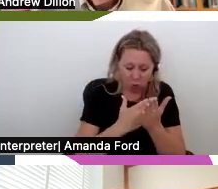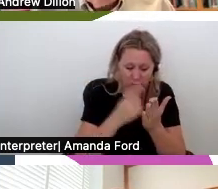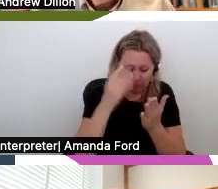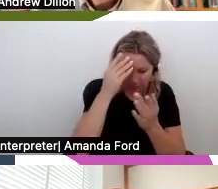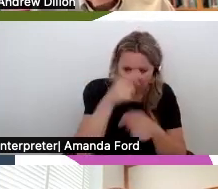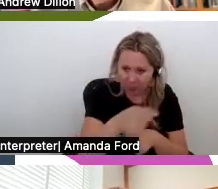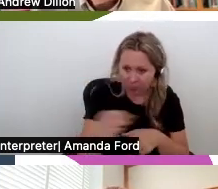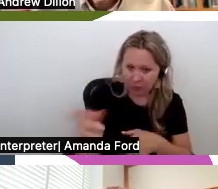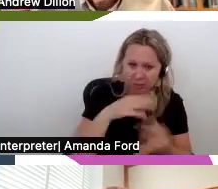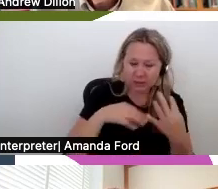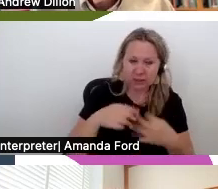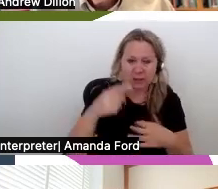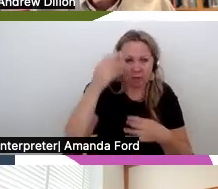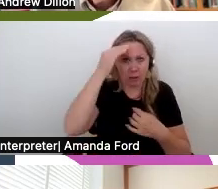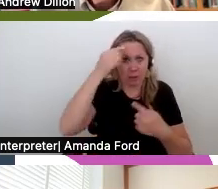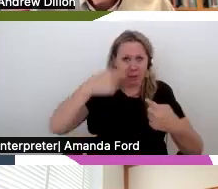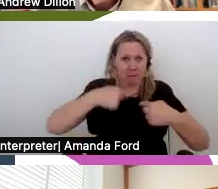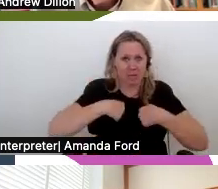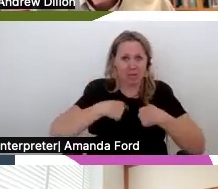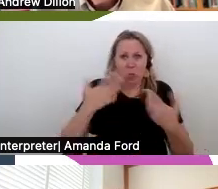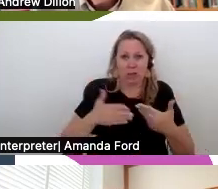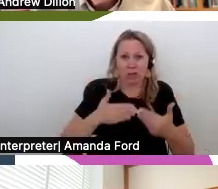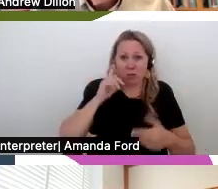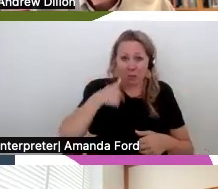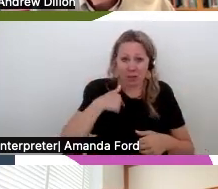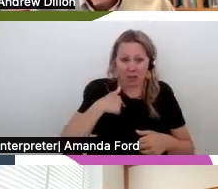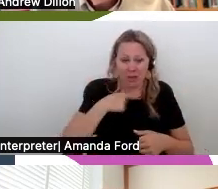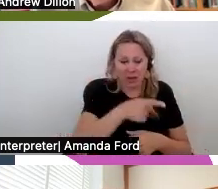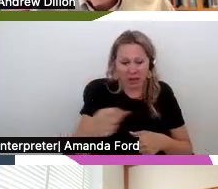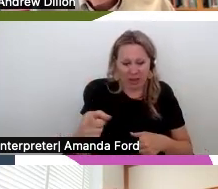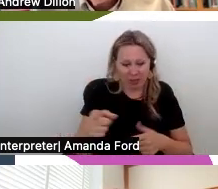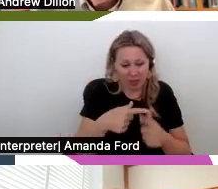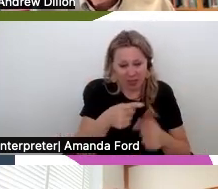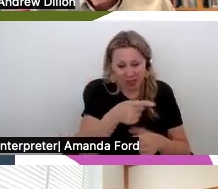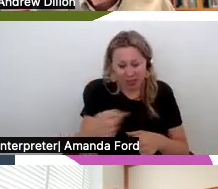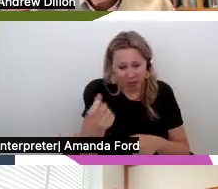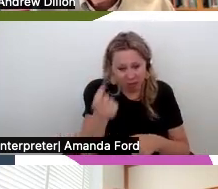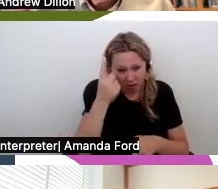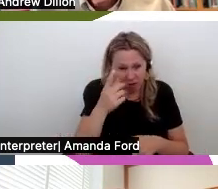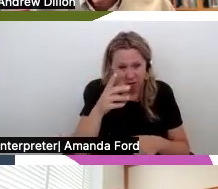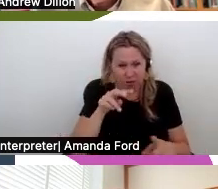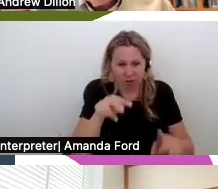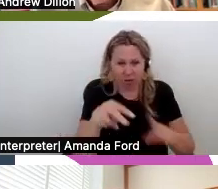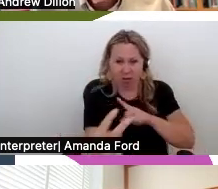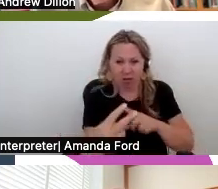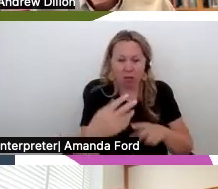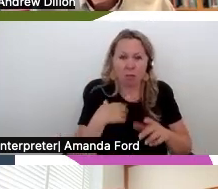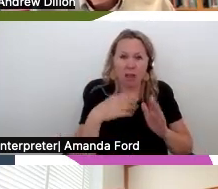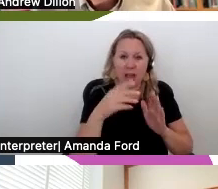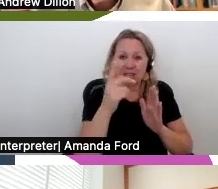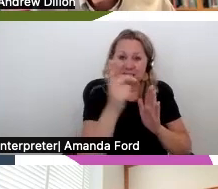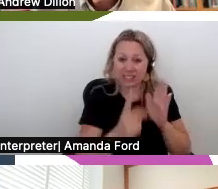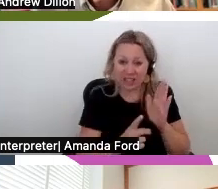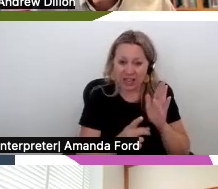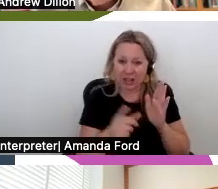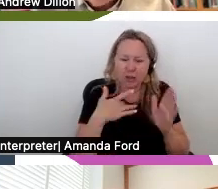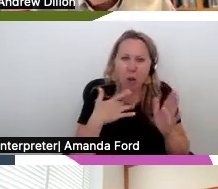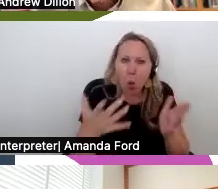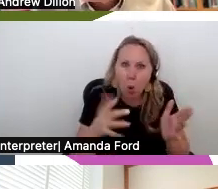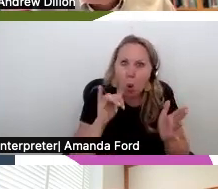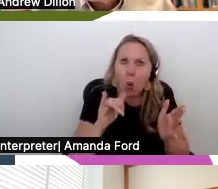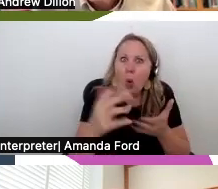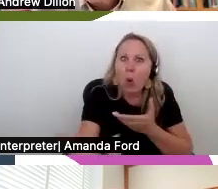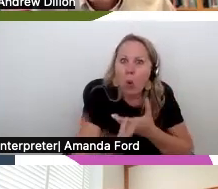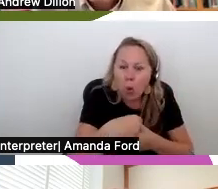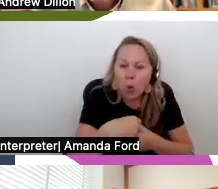own convenience, and they understand why the course is designed the way it is, they tend to be more engaged, more confident.